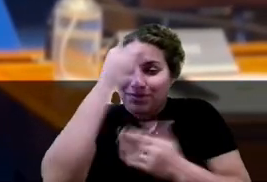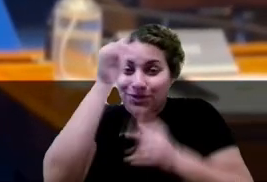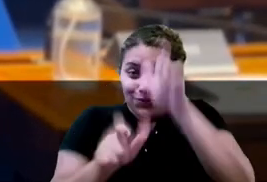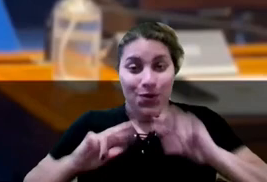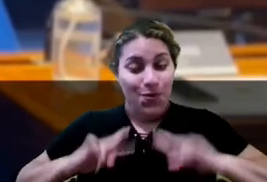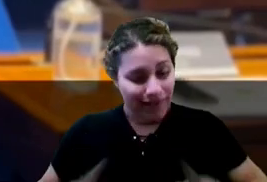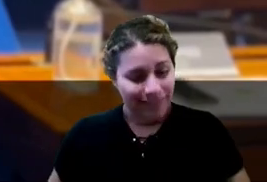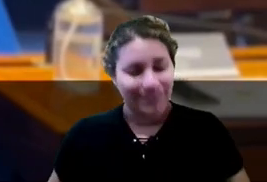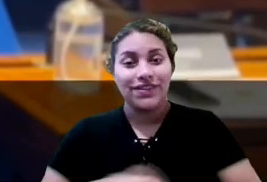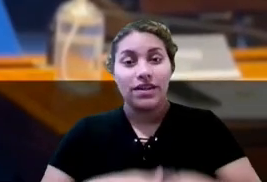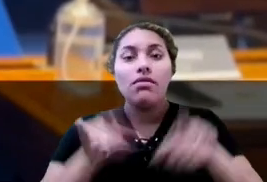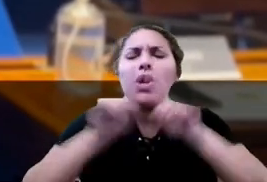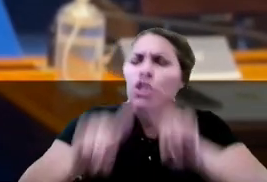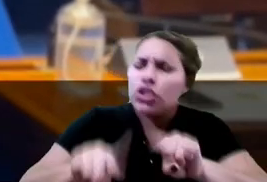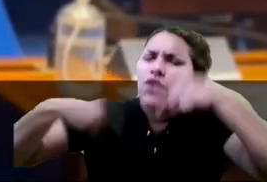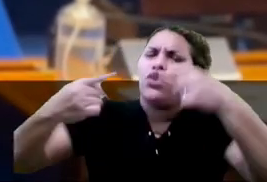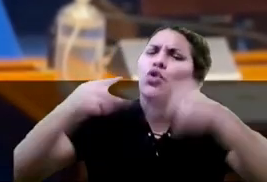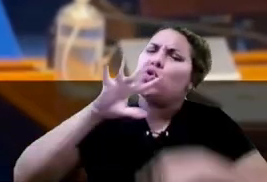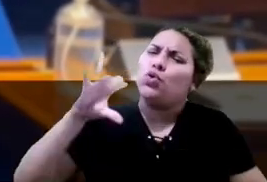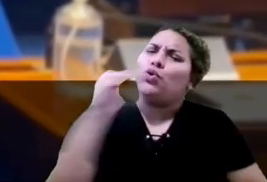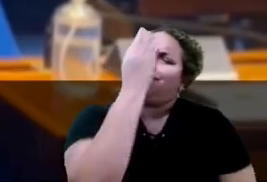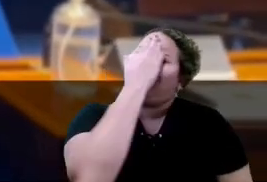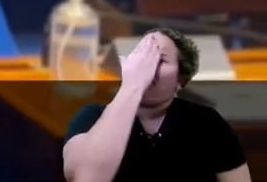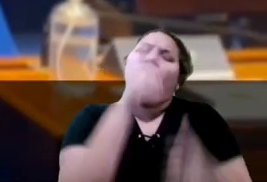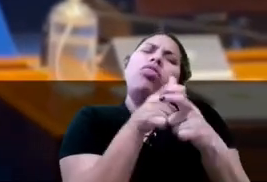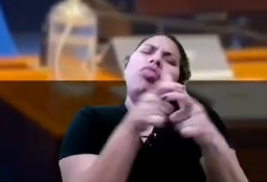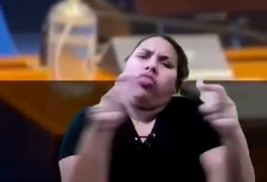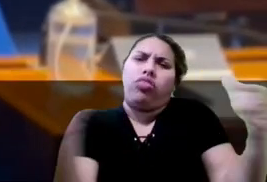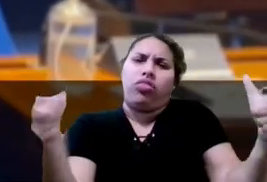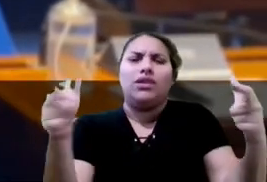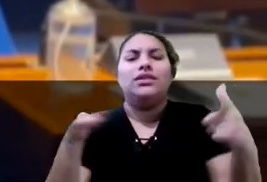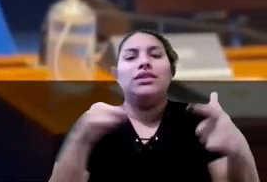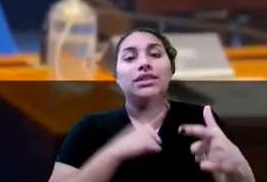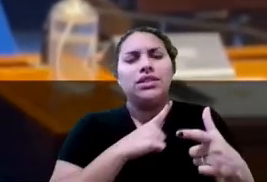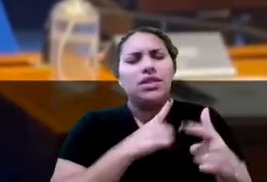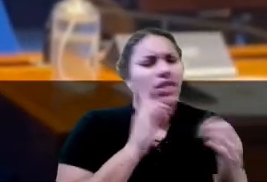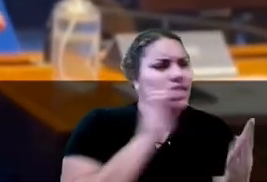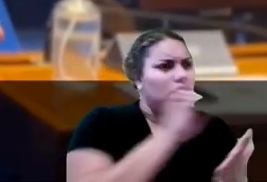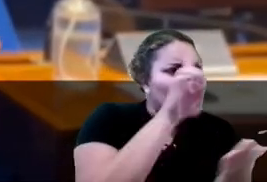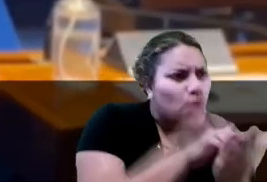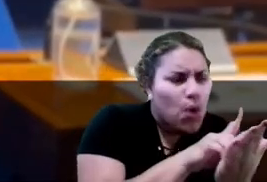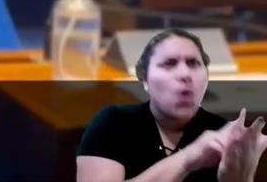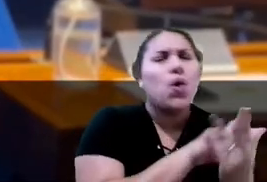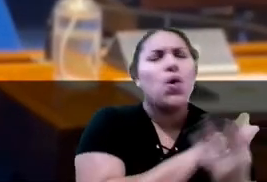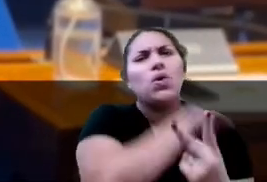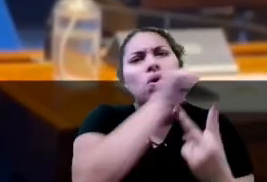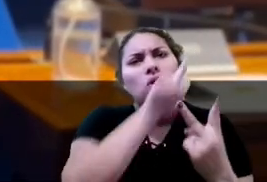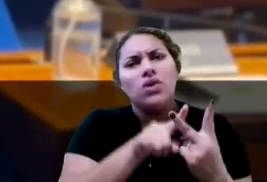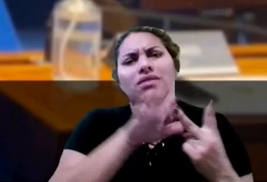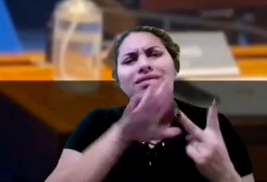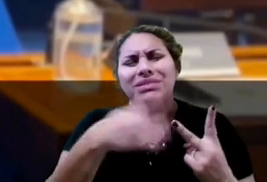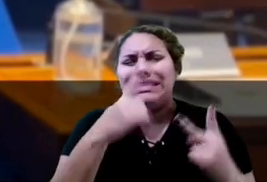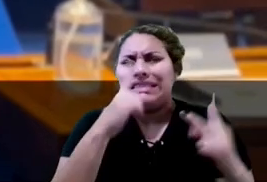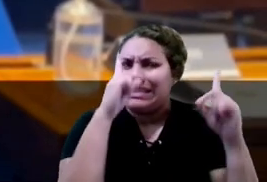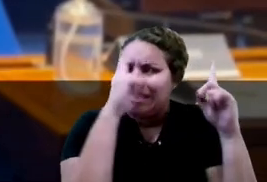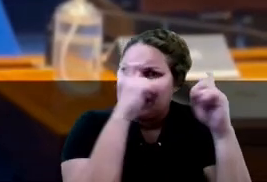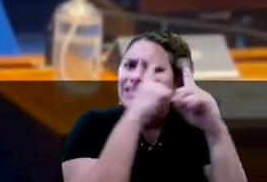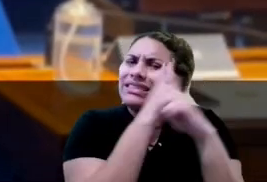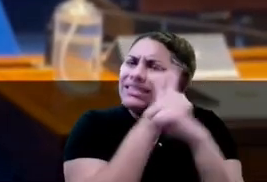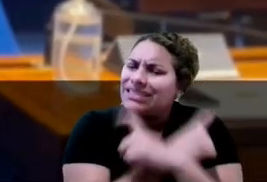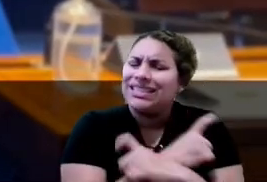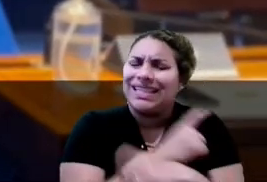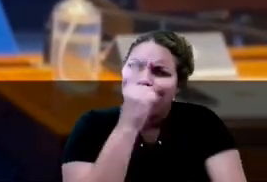are taken for the human being's well-being. Challenges are great. They start with the diagnostic. Sometimes they